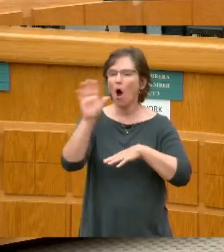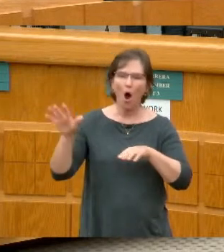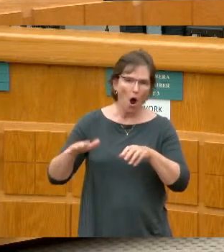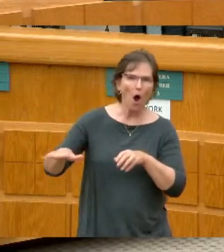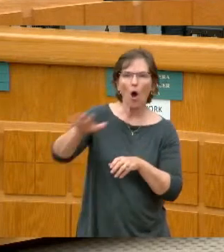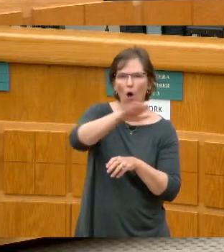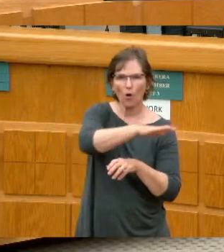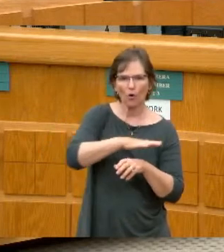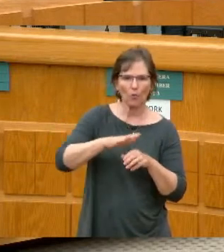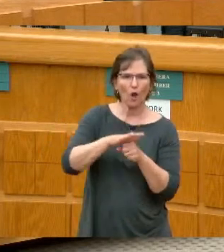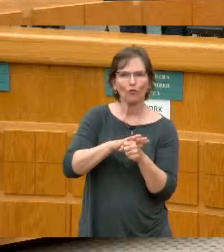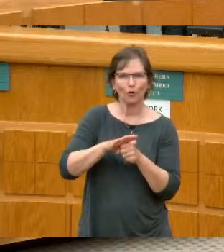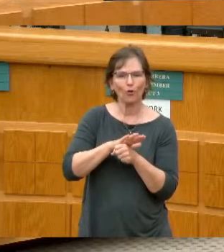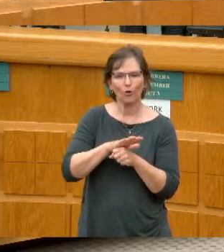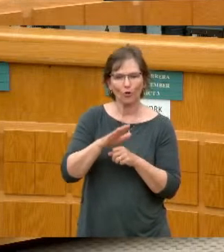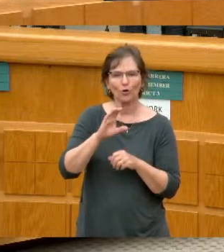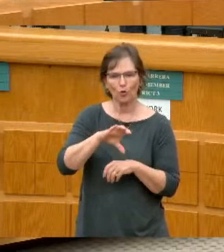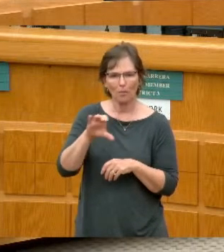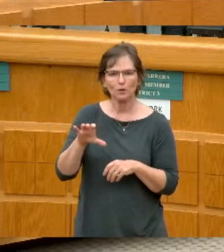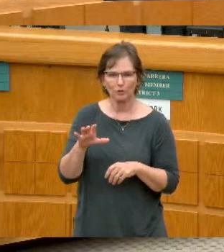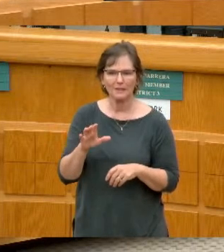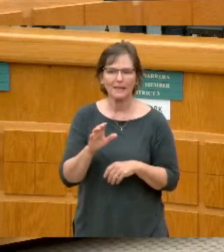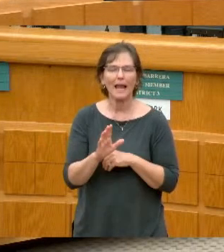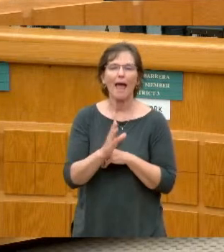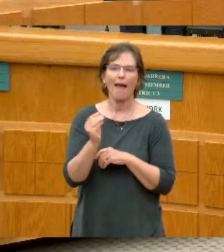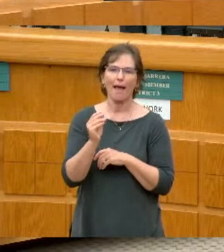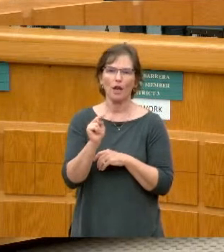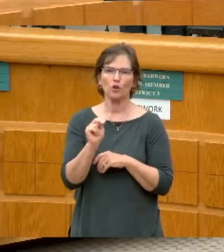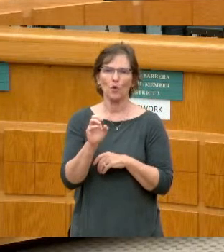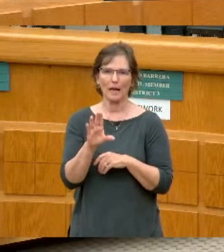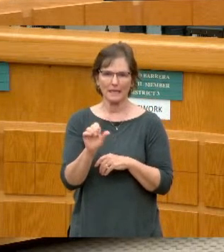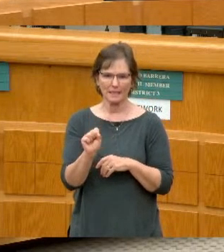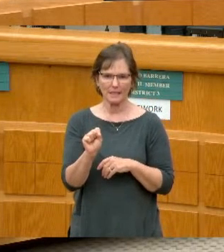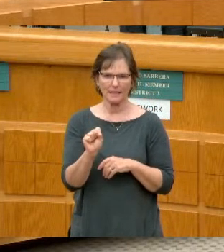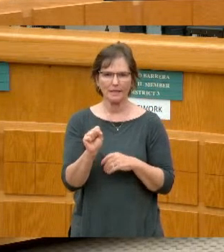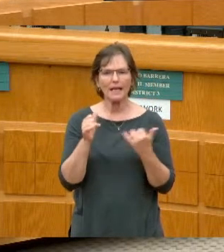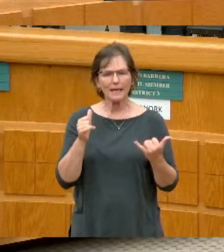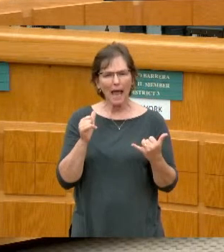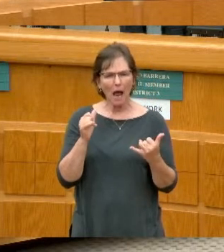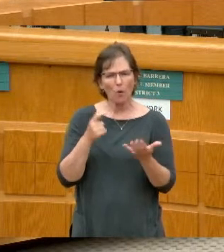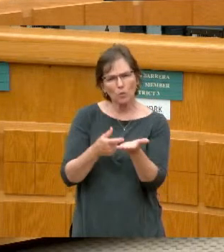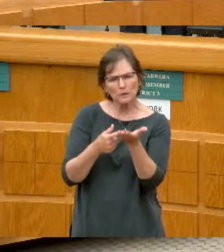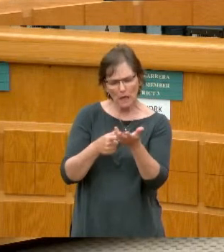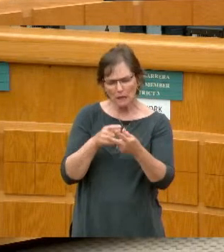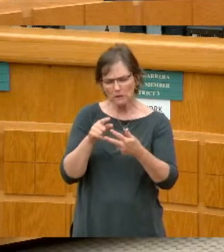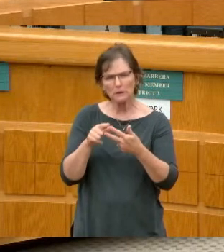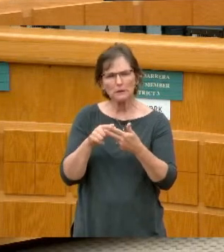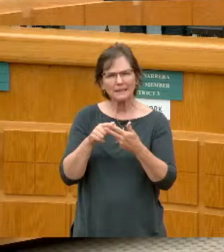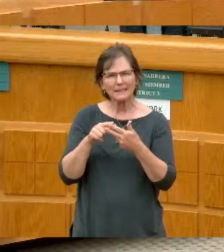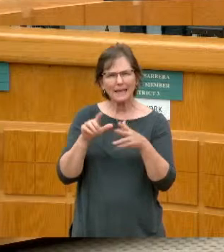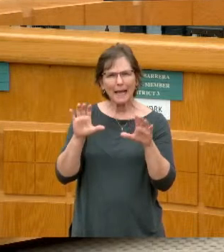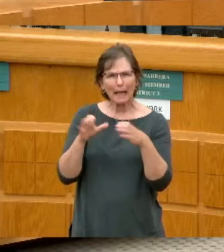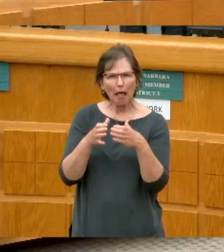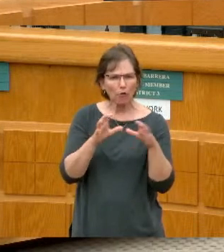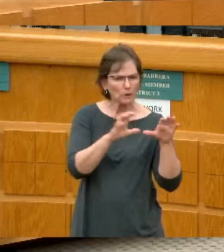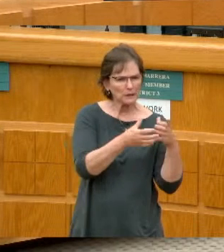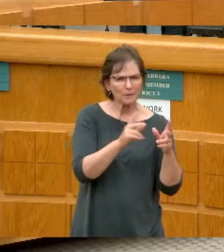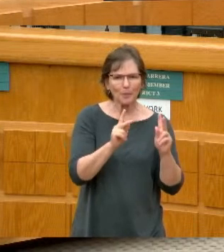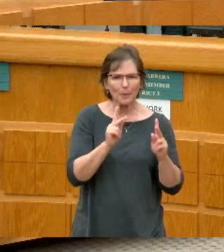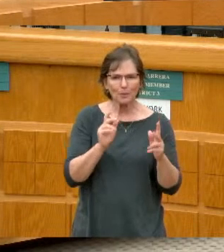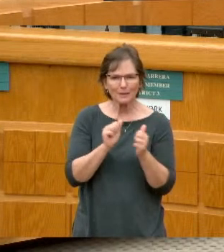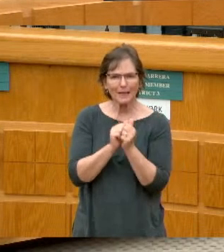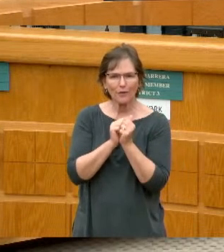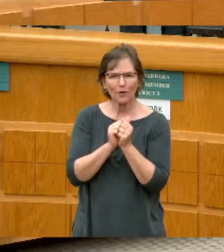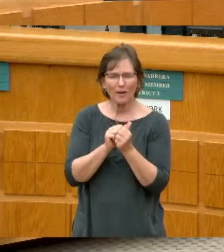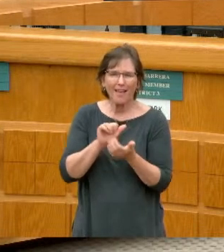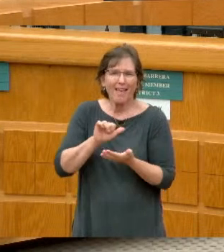flu sneak up on you. Get a clue, fight the flu. These are going to be some of the billboards, digital media. We hope to